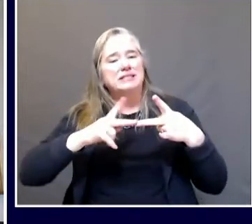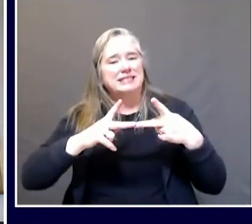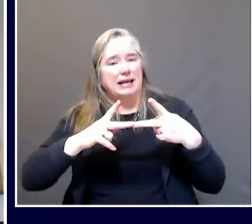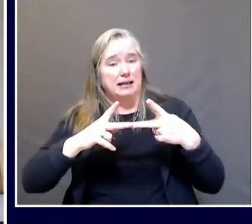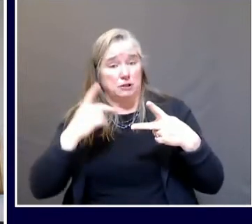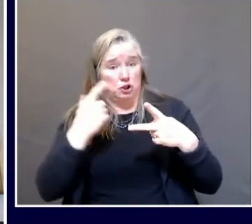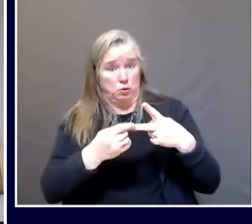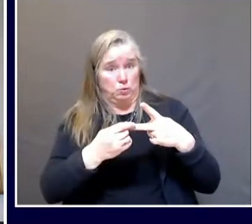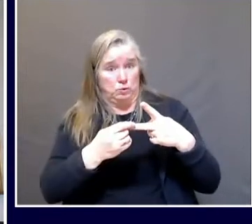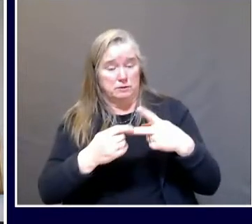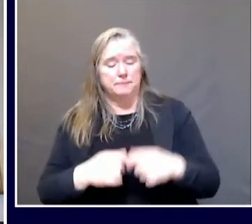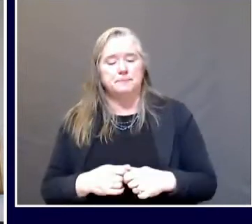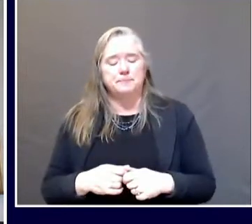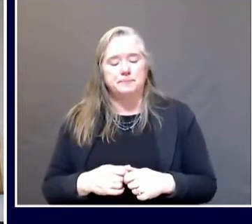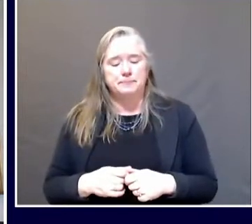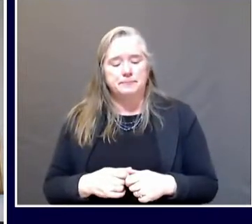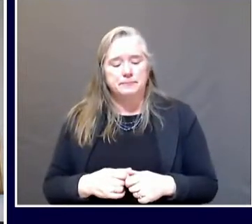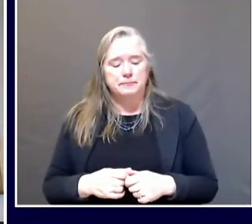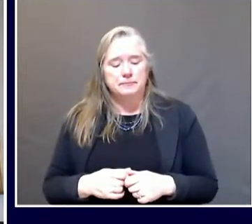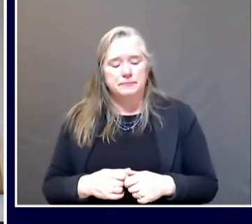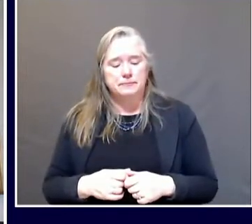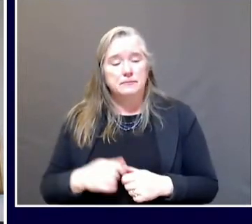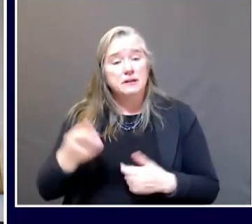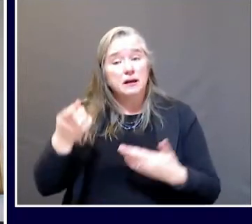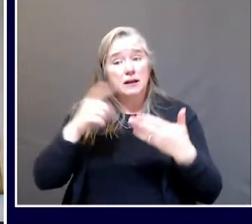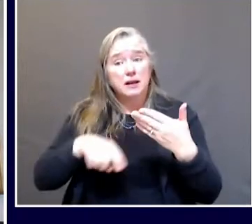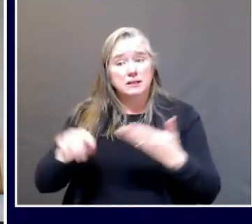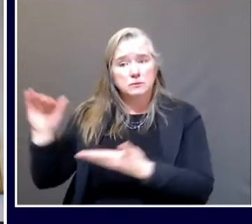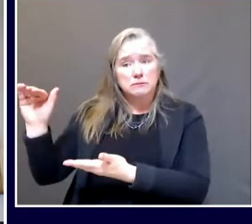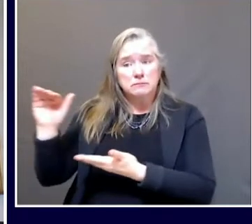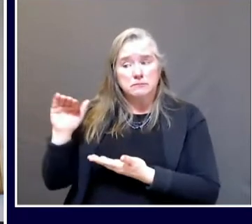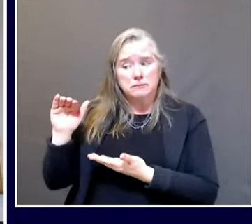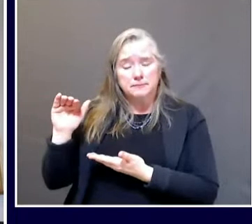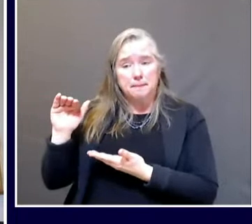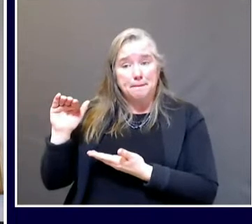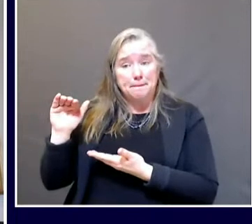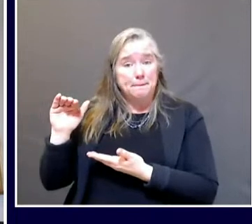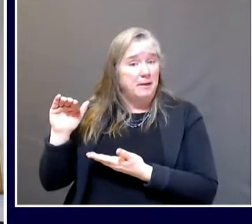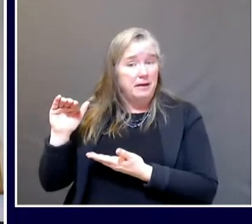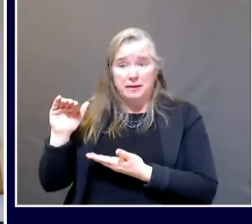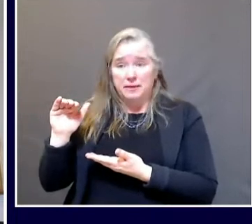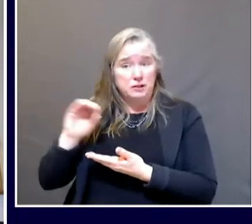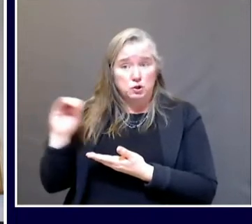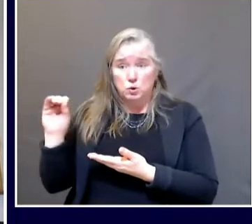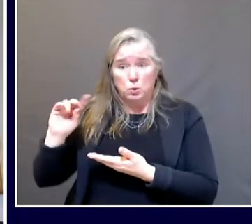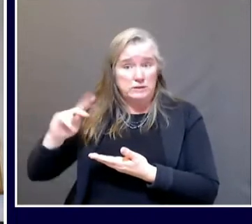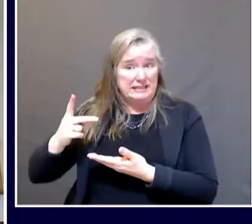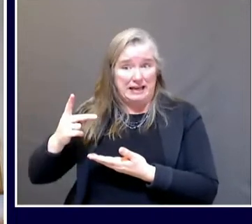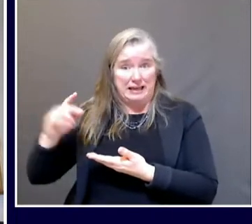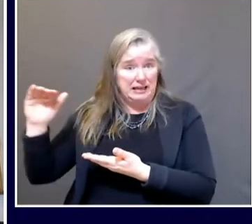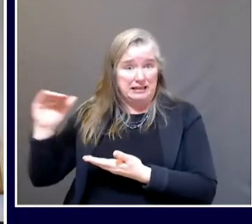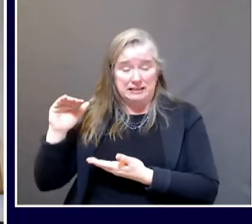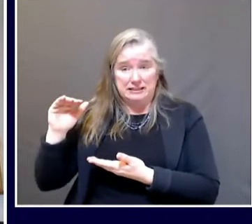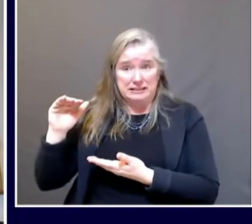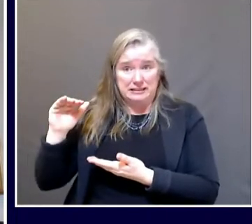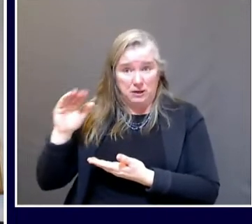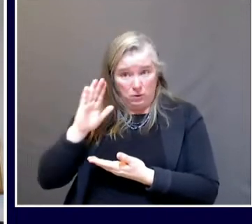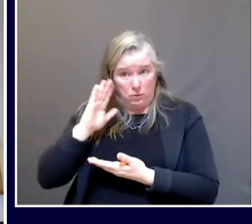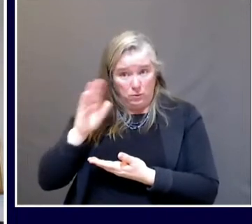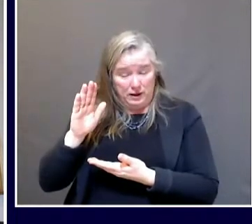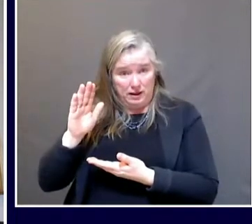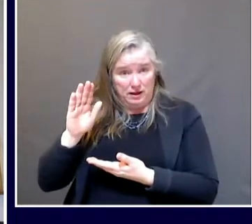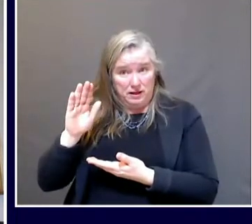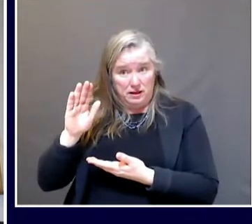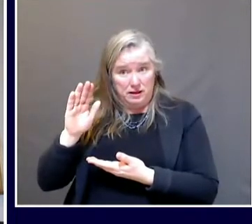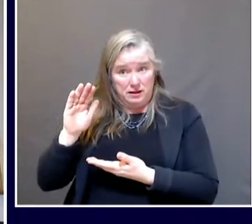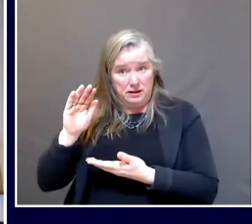out that you just get one allocation next week that doesn't have some set aside for the second doses, will some of that, rather than going